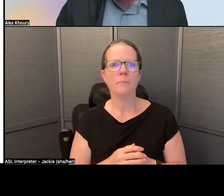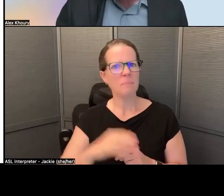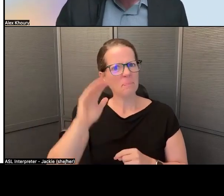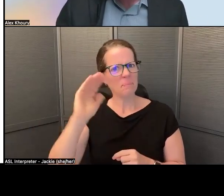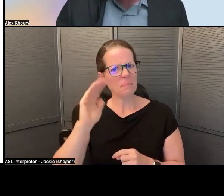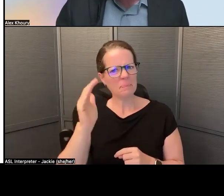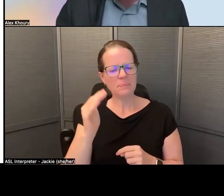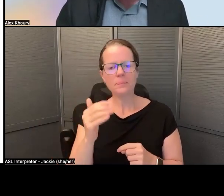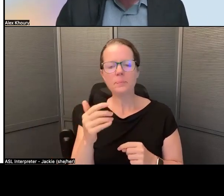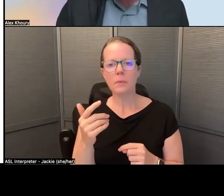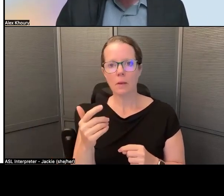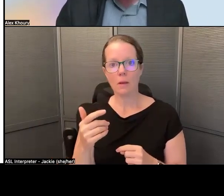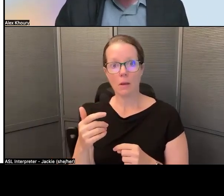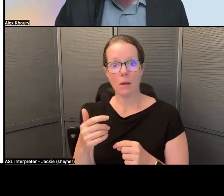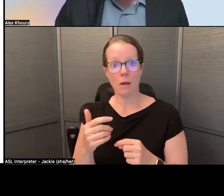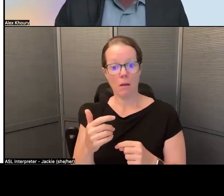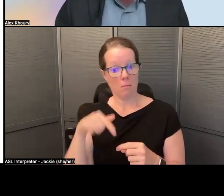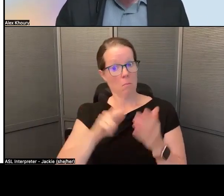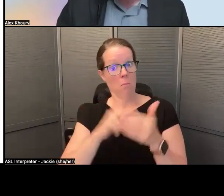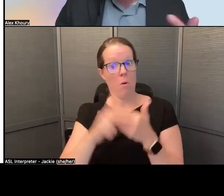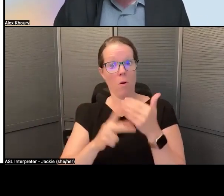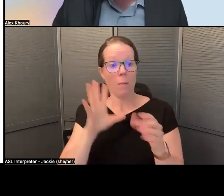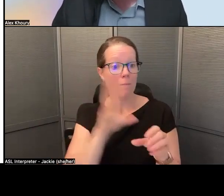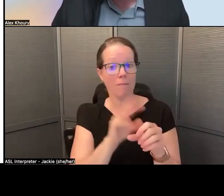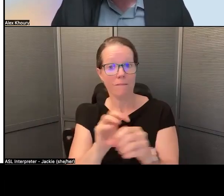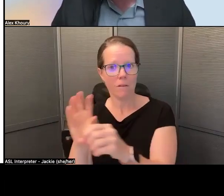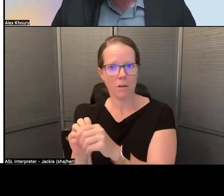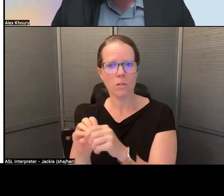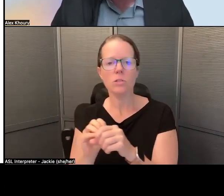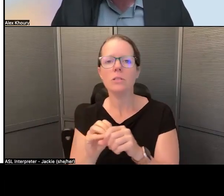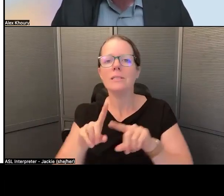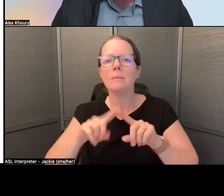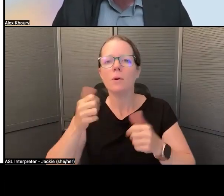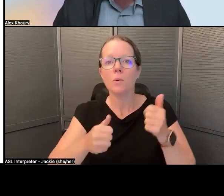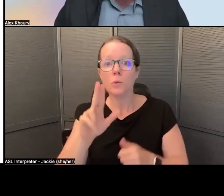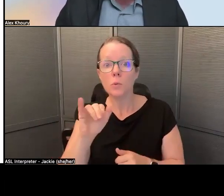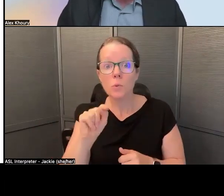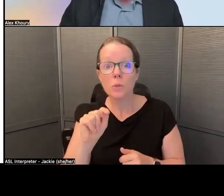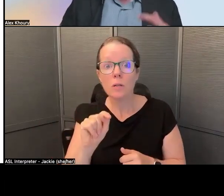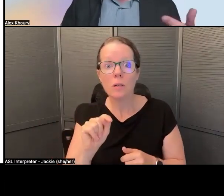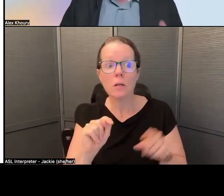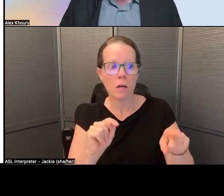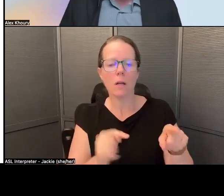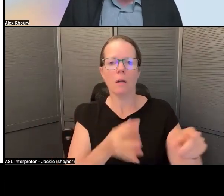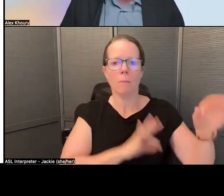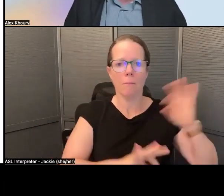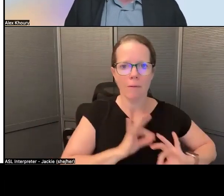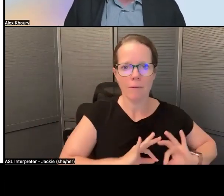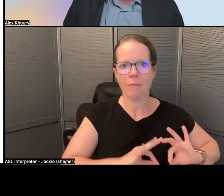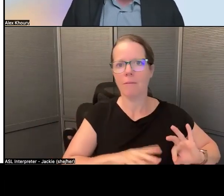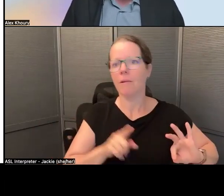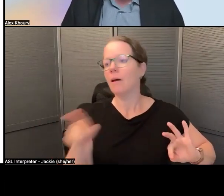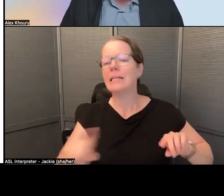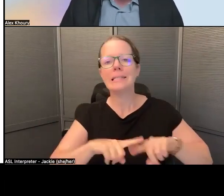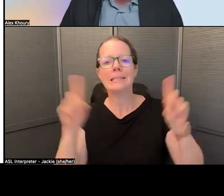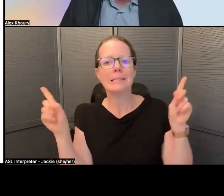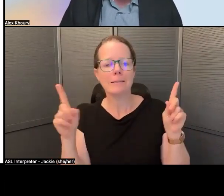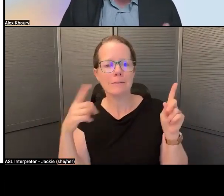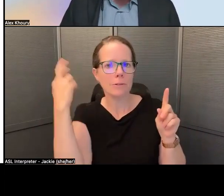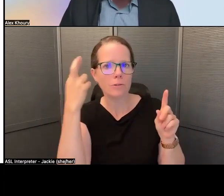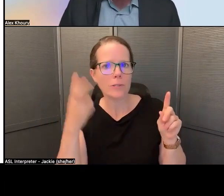these interventions were impactful for different units. So different units saw different elements of the interventions